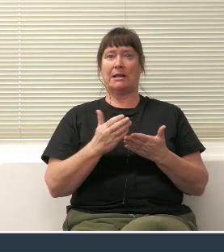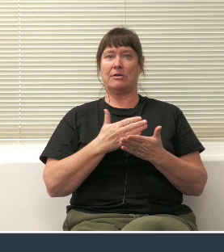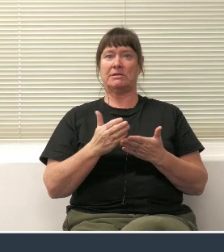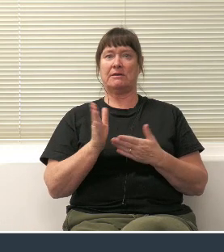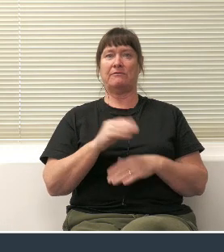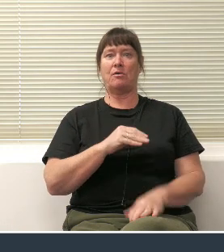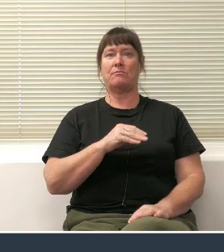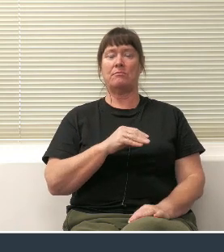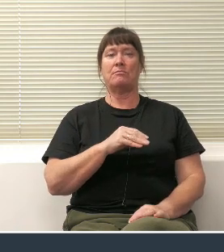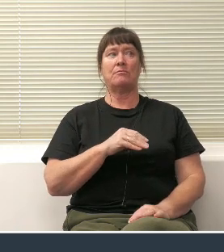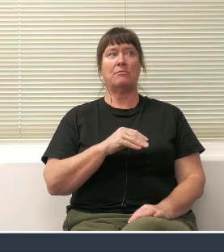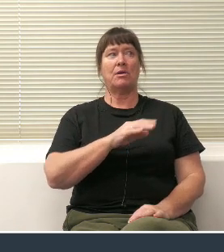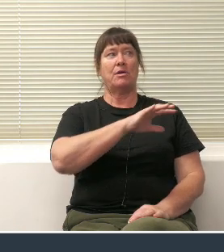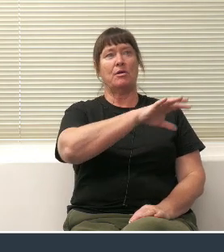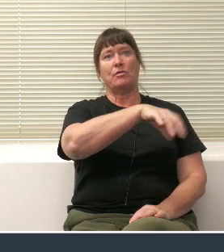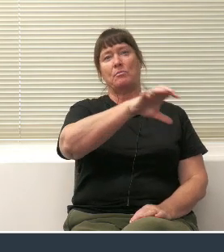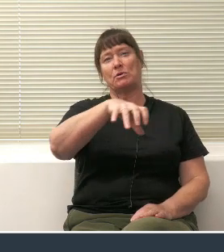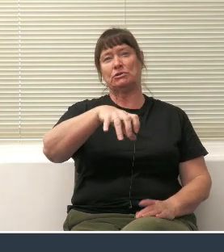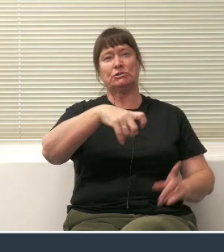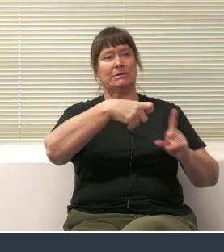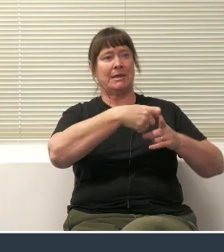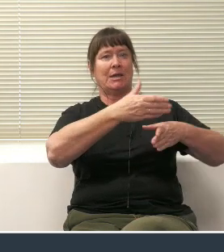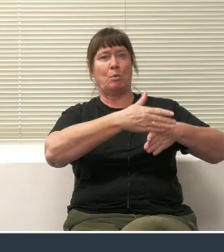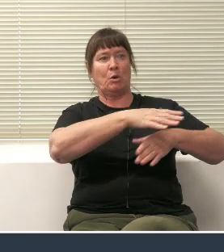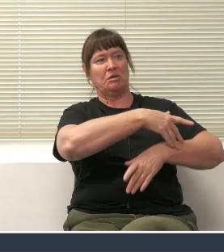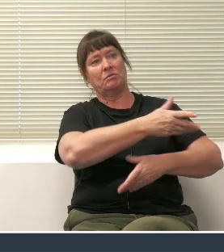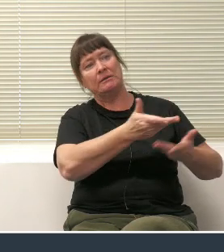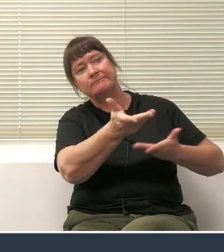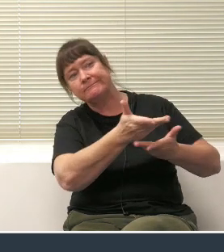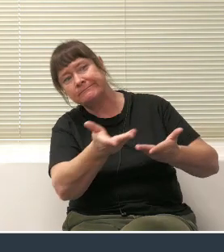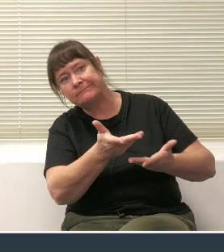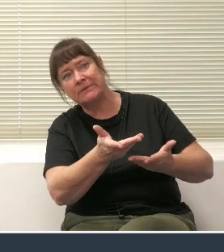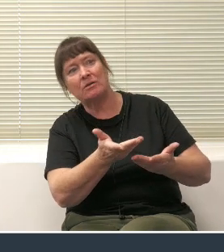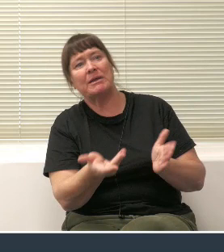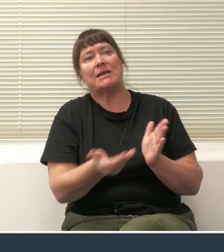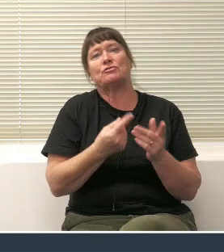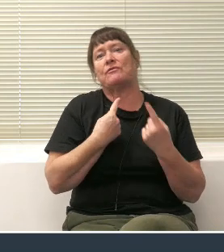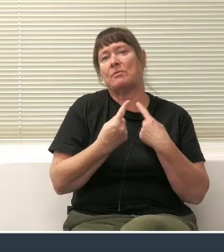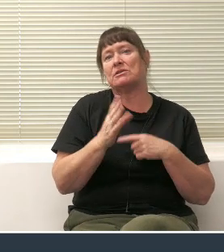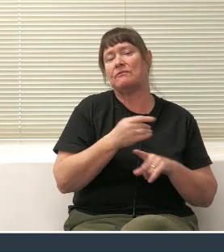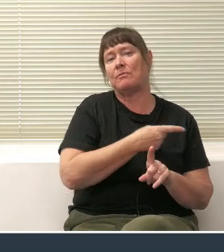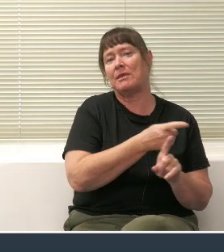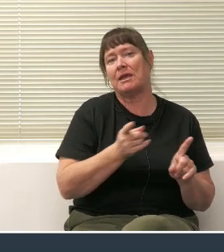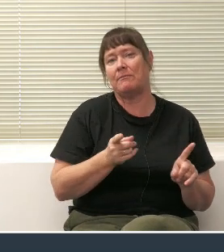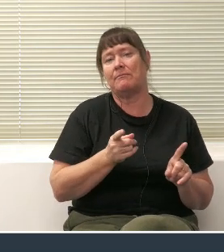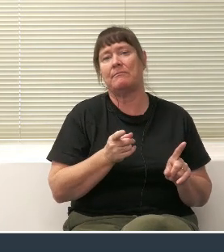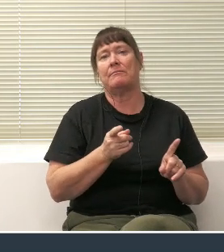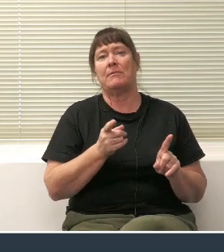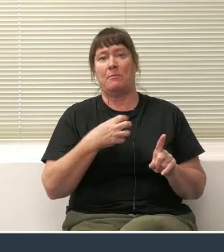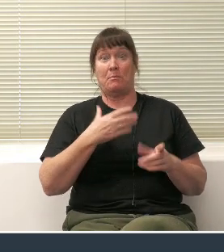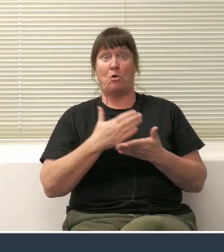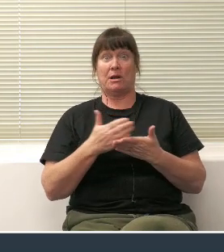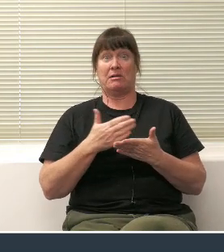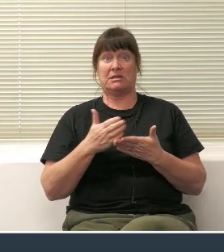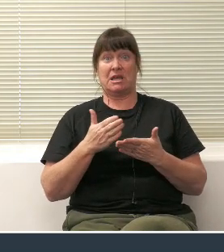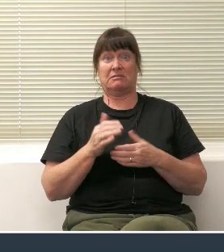the regional Mike Bush KEG work as to what our requirements might be too. So there'll probably be some more clarity about what would be